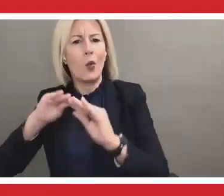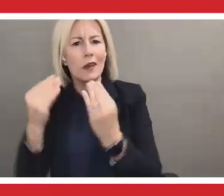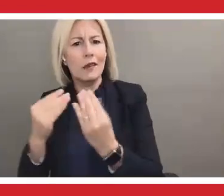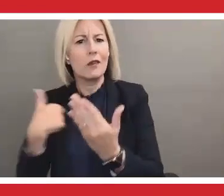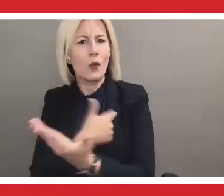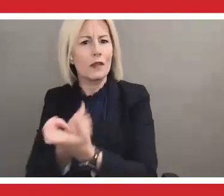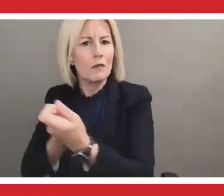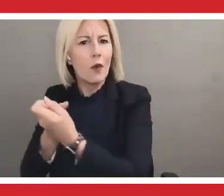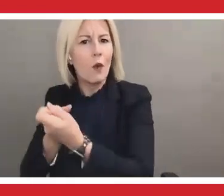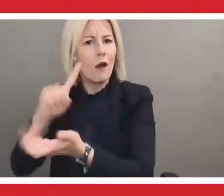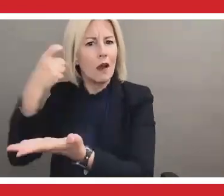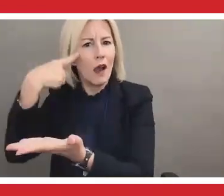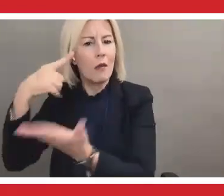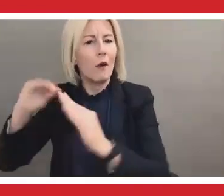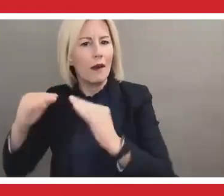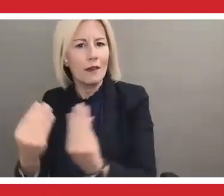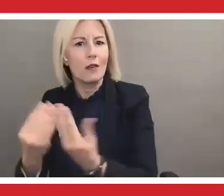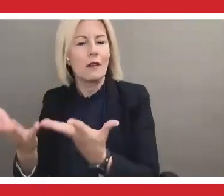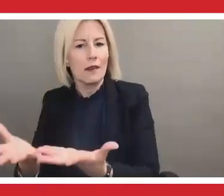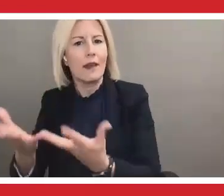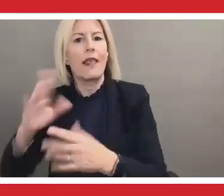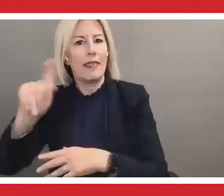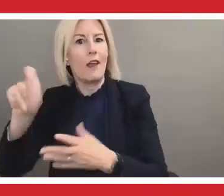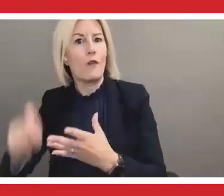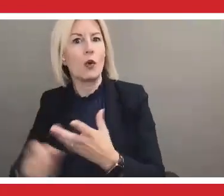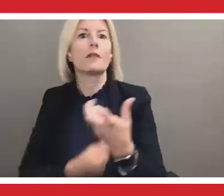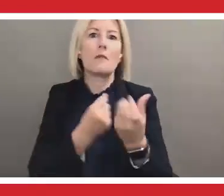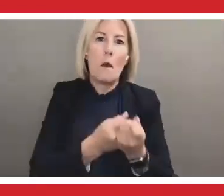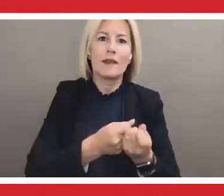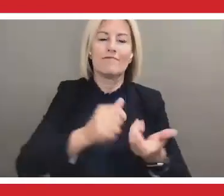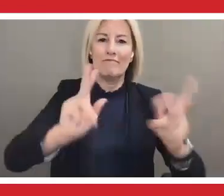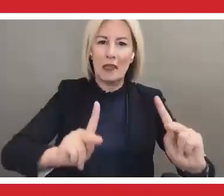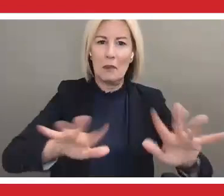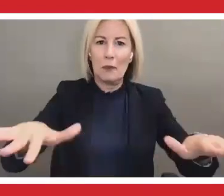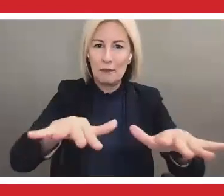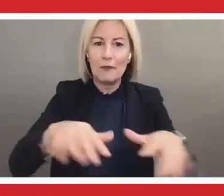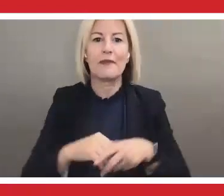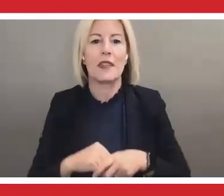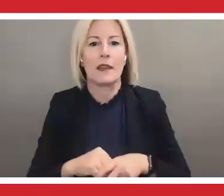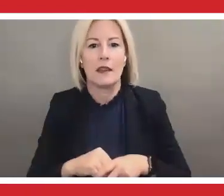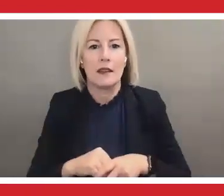governmental organisations and therefore support citizens. And the kind of